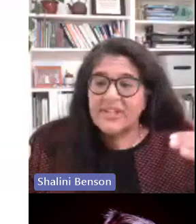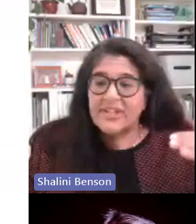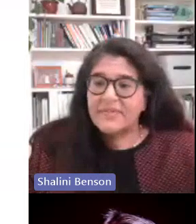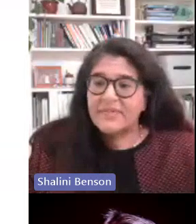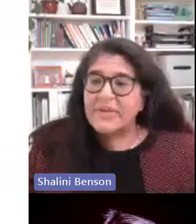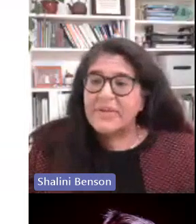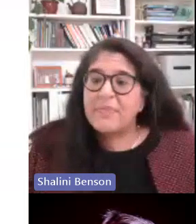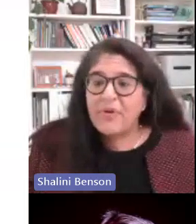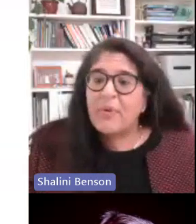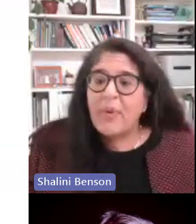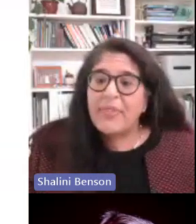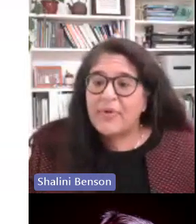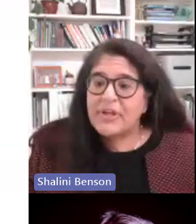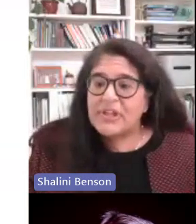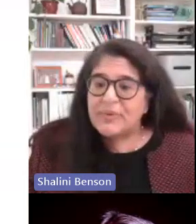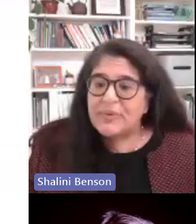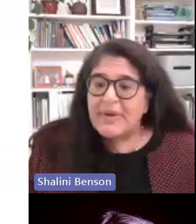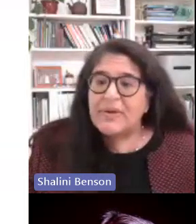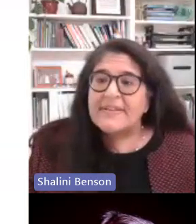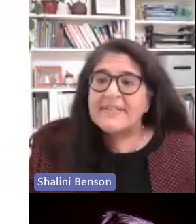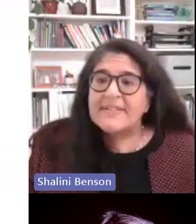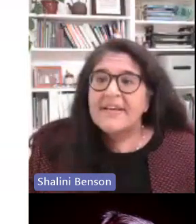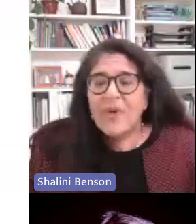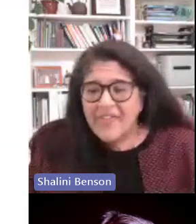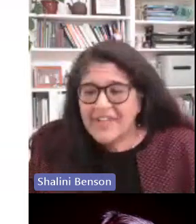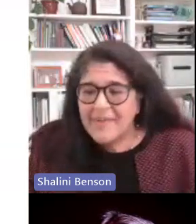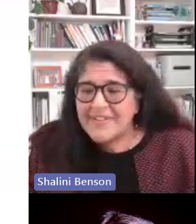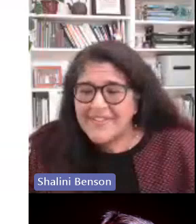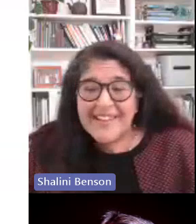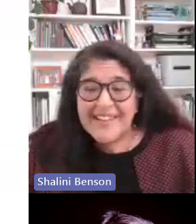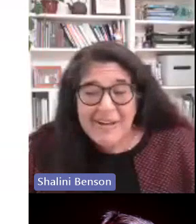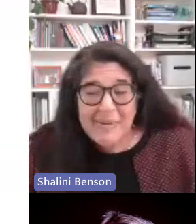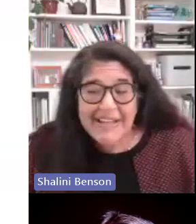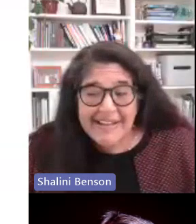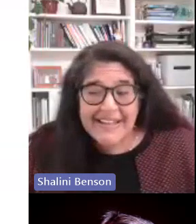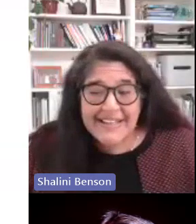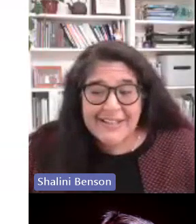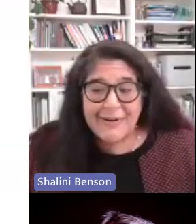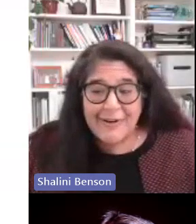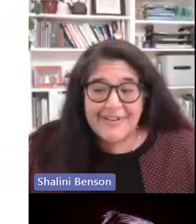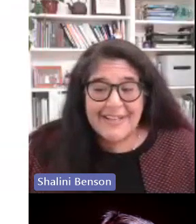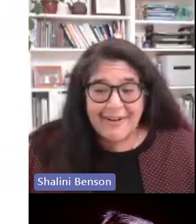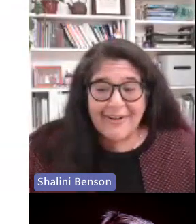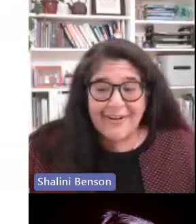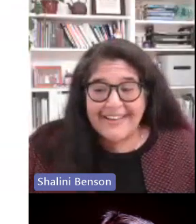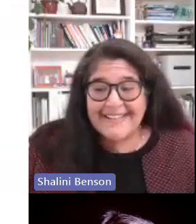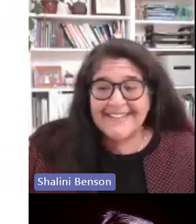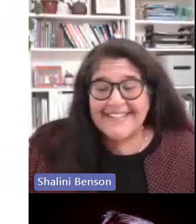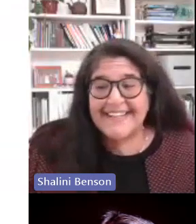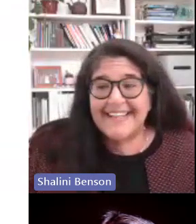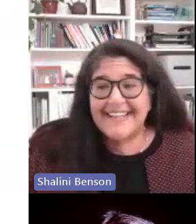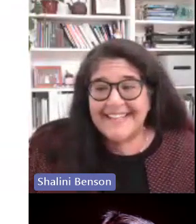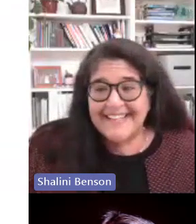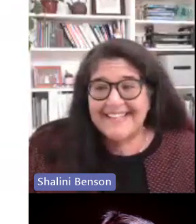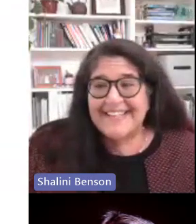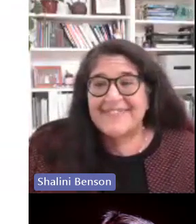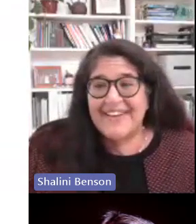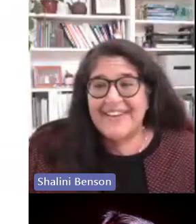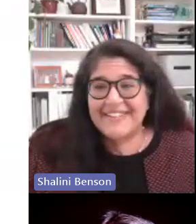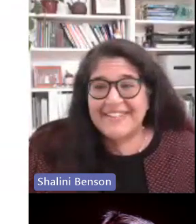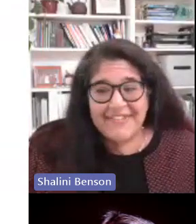the sections, right, that mirror a 132 in many ways. So oftentimes it feels a little bit like you need your own decoder ring to understand